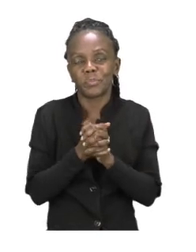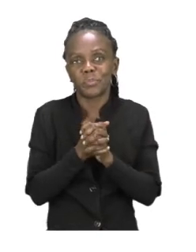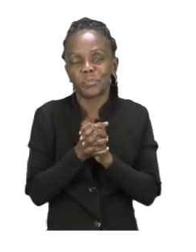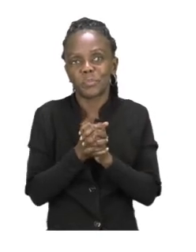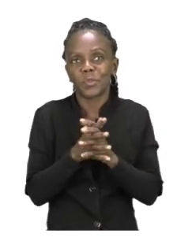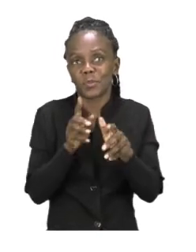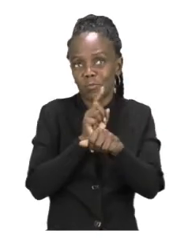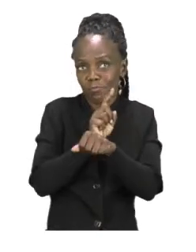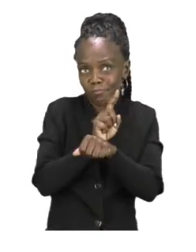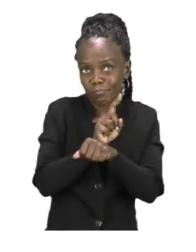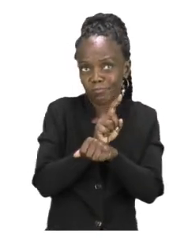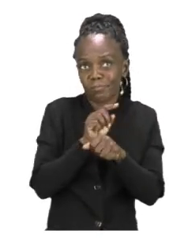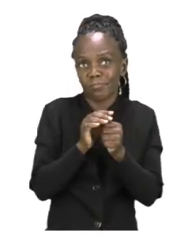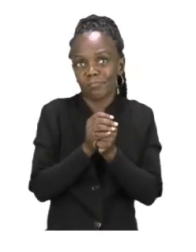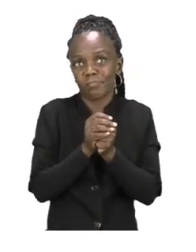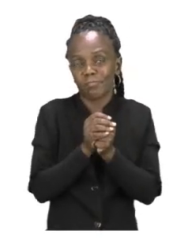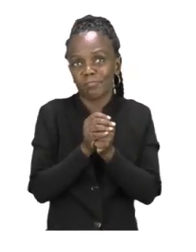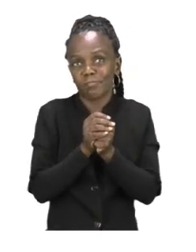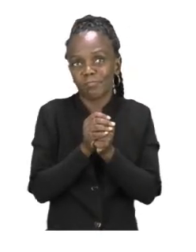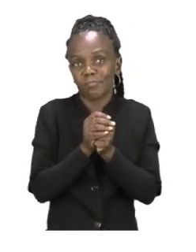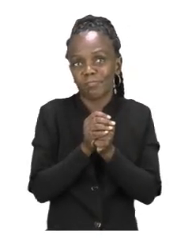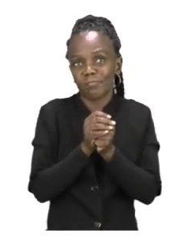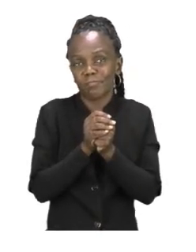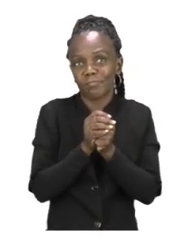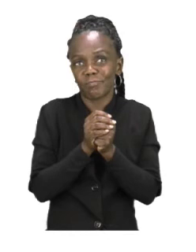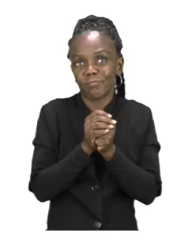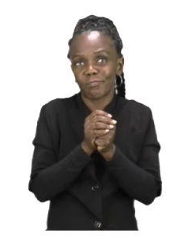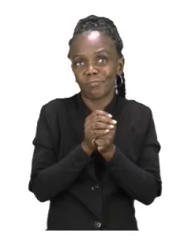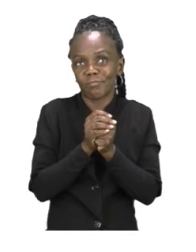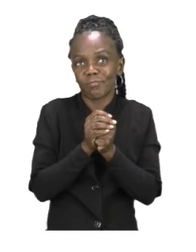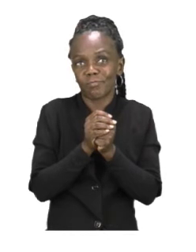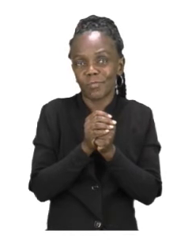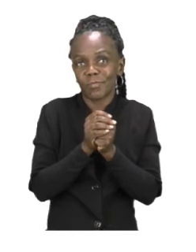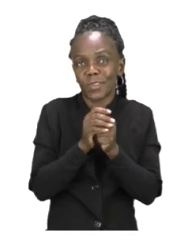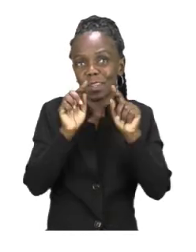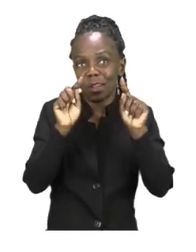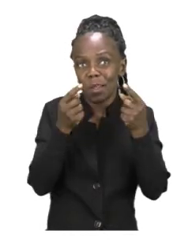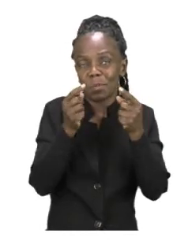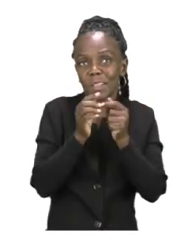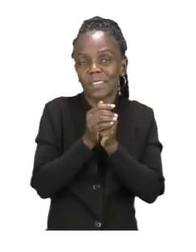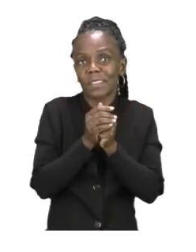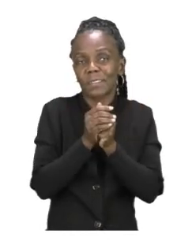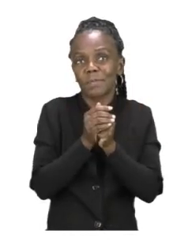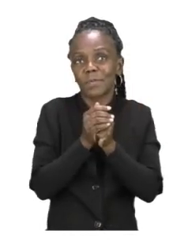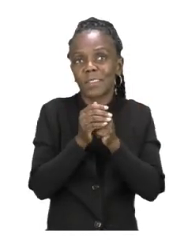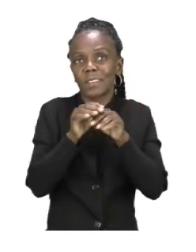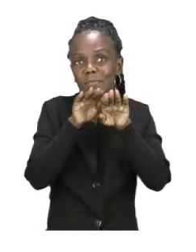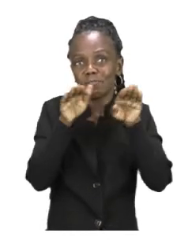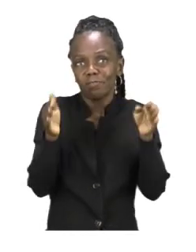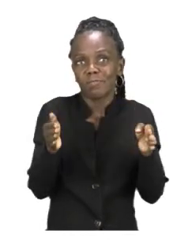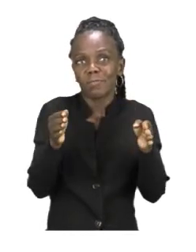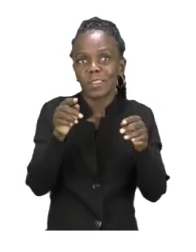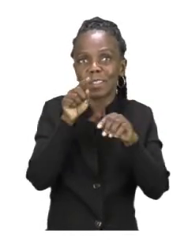first one. Mr. Elephant, the one that is there, is above the